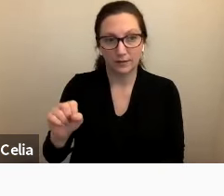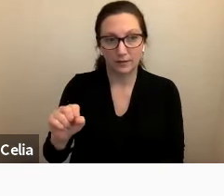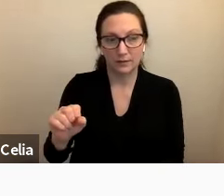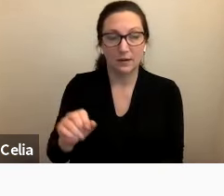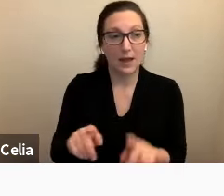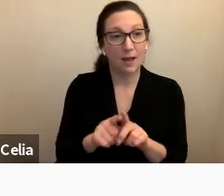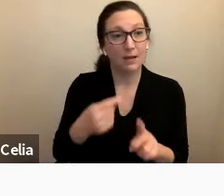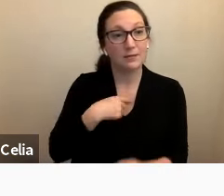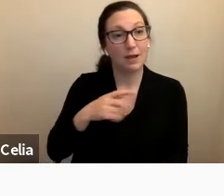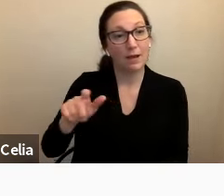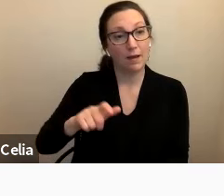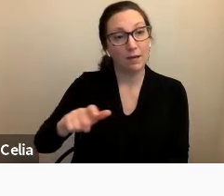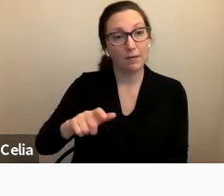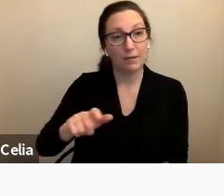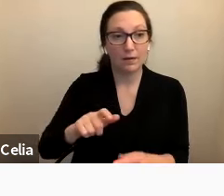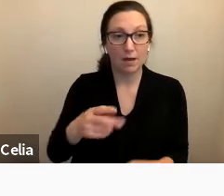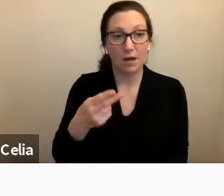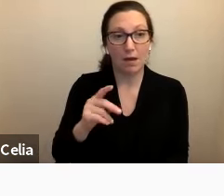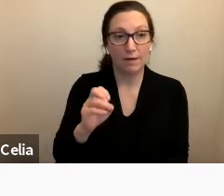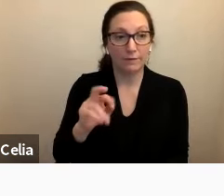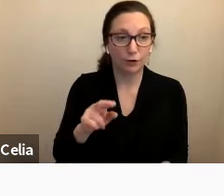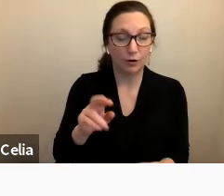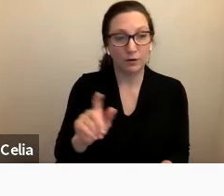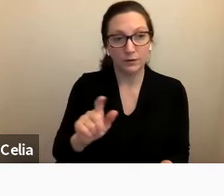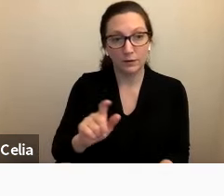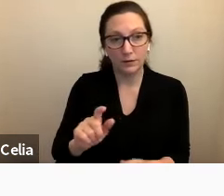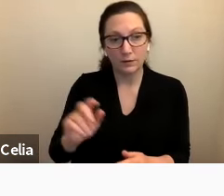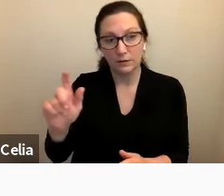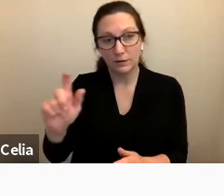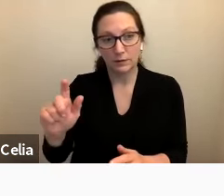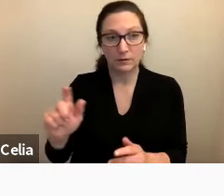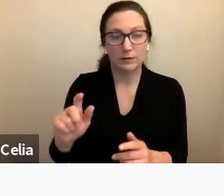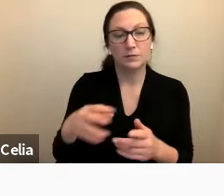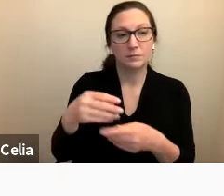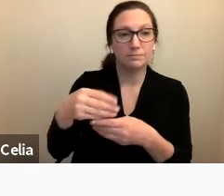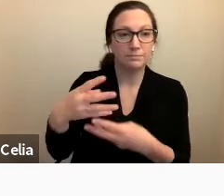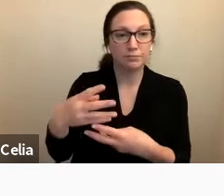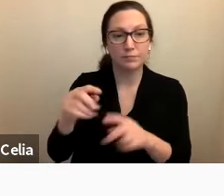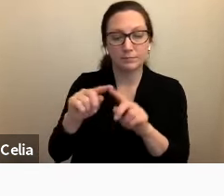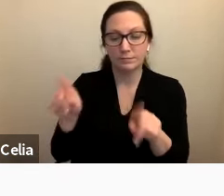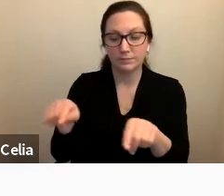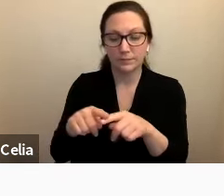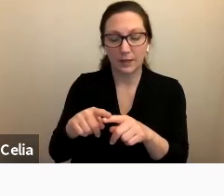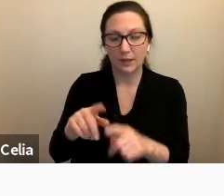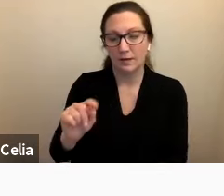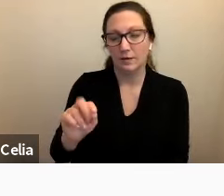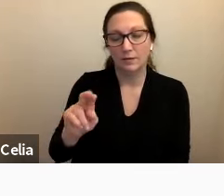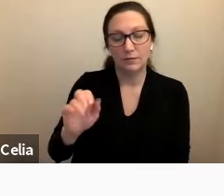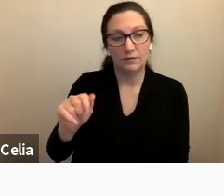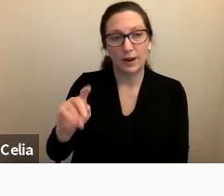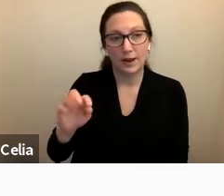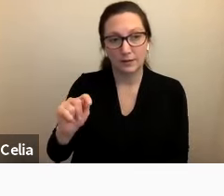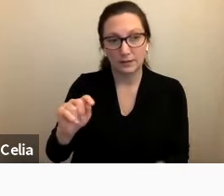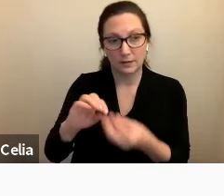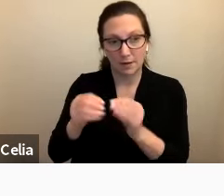over items, it shows for the census tract what the tract number is and what